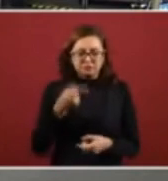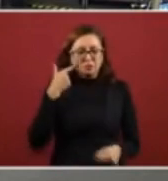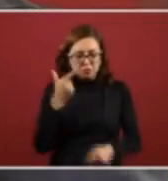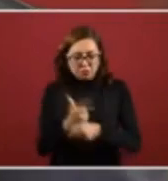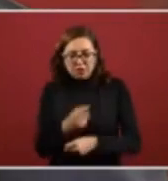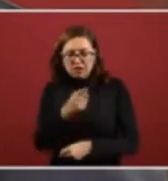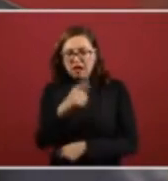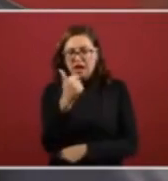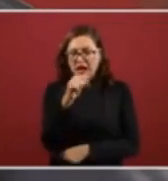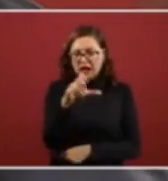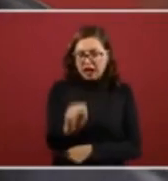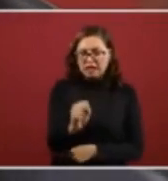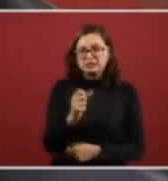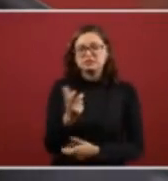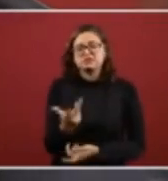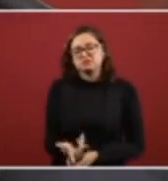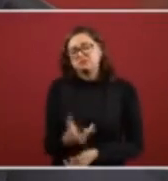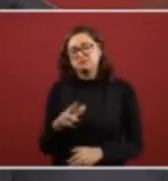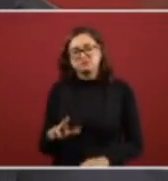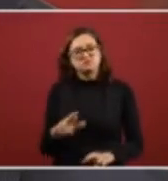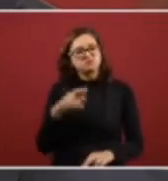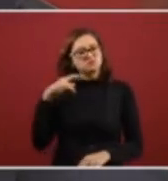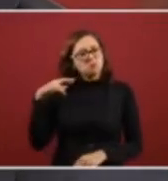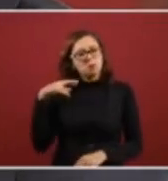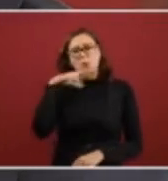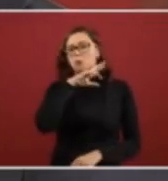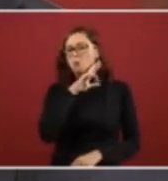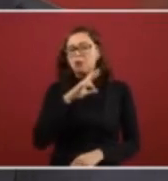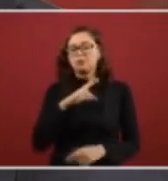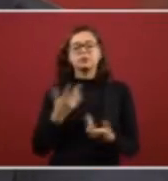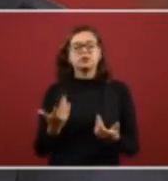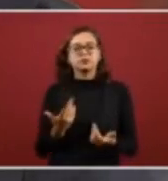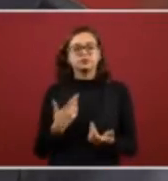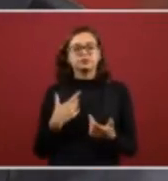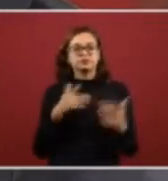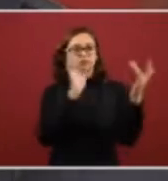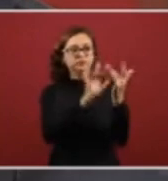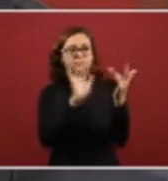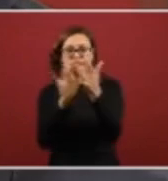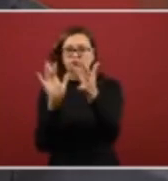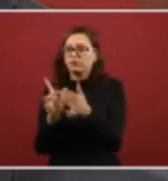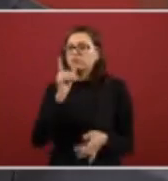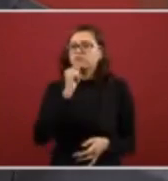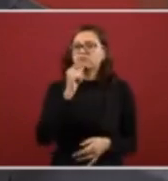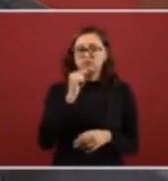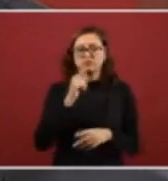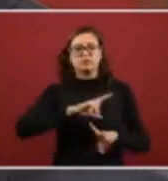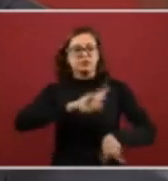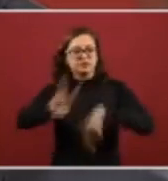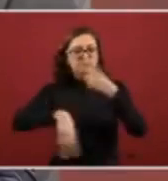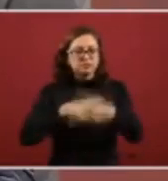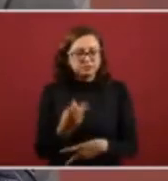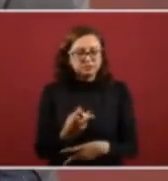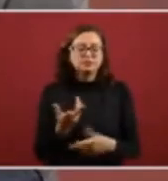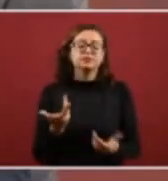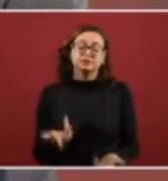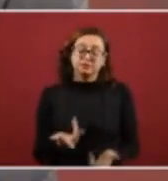act of clandestine taking of gas. And right away we would